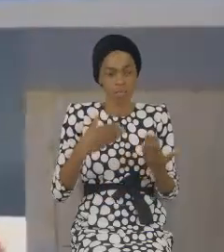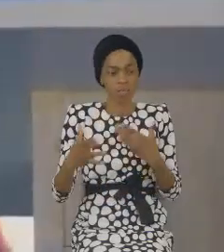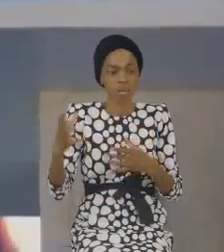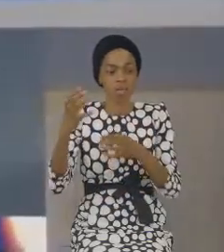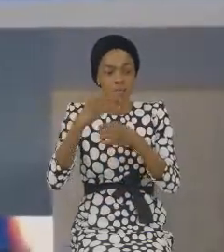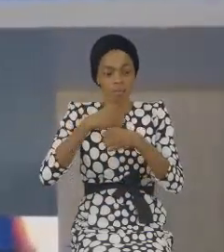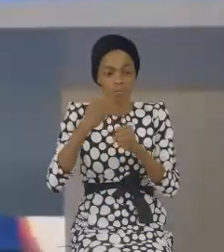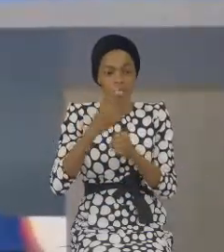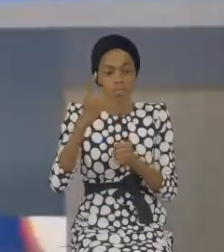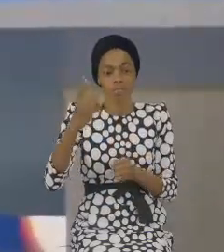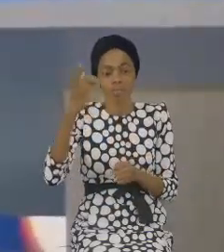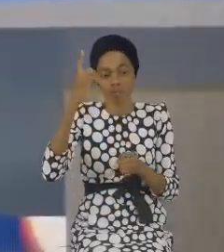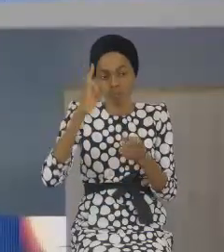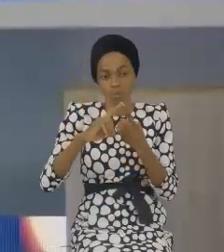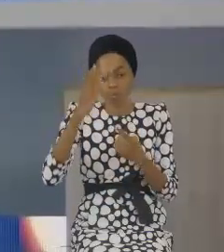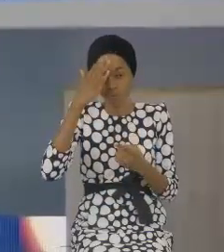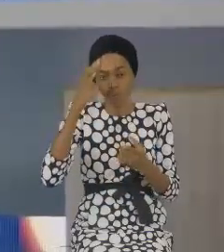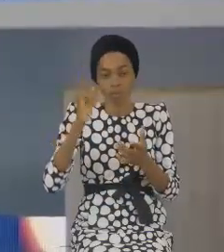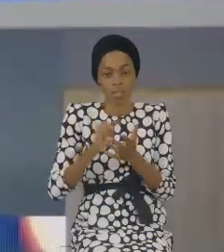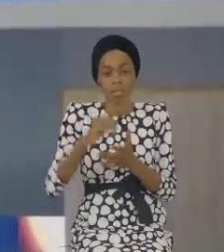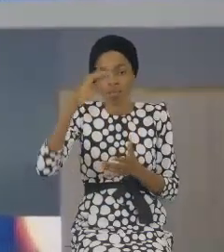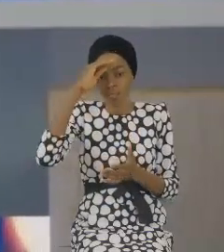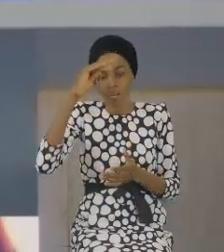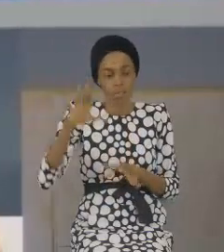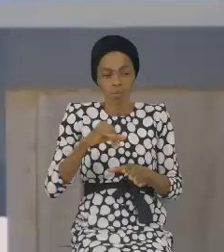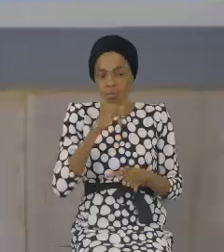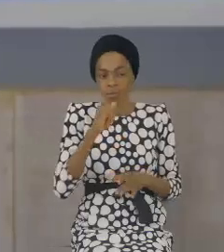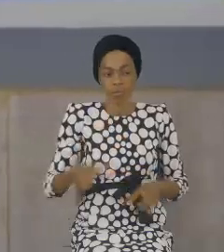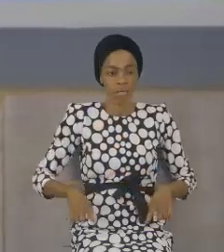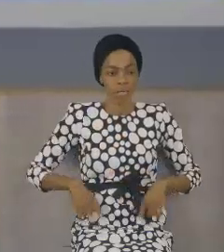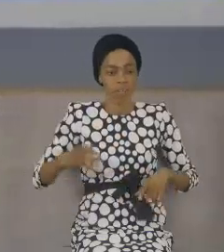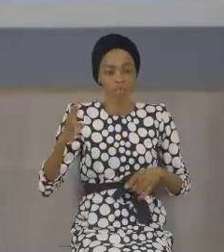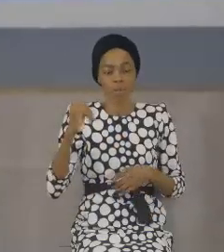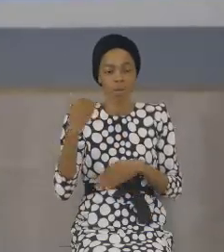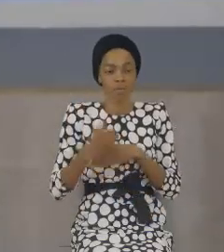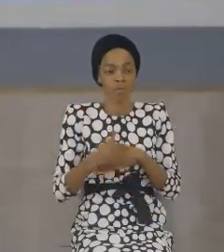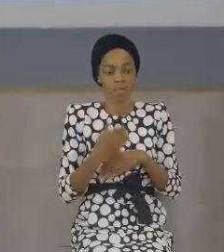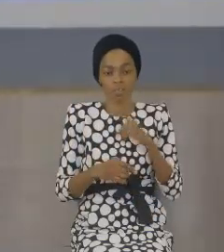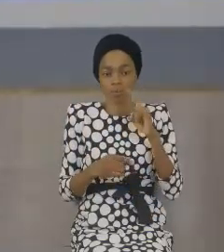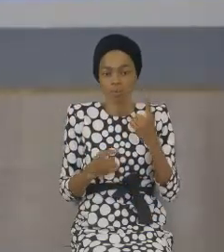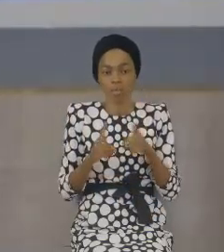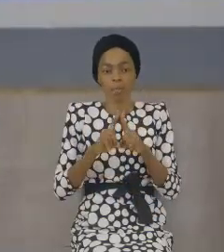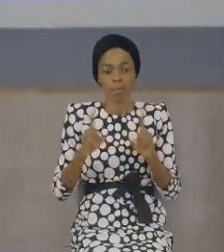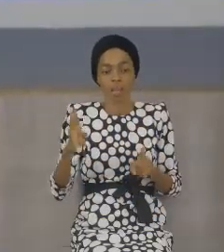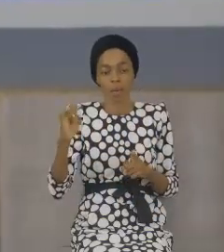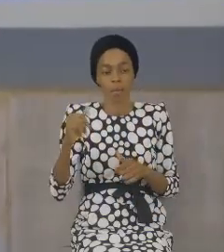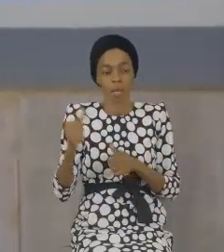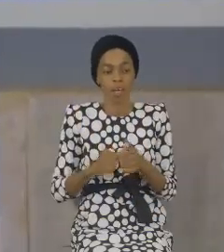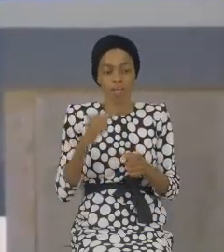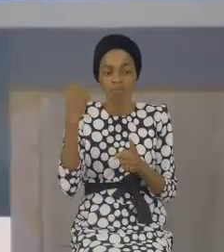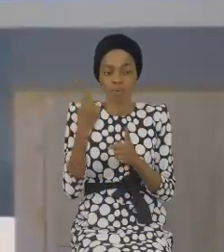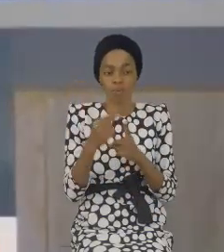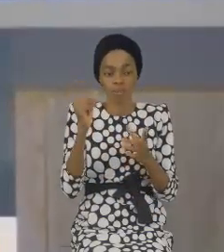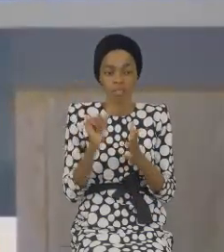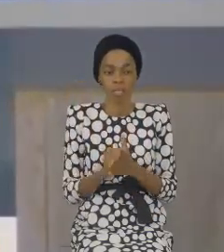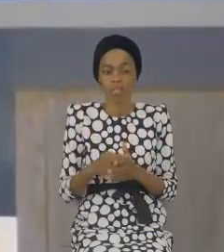make thee to know that man does not live by bread only, but by every